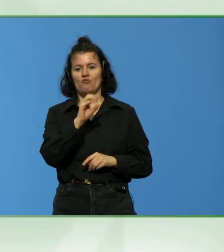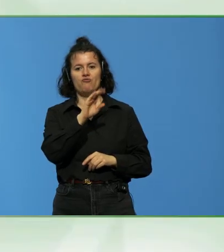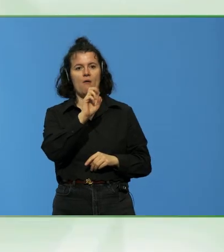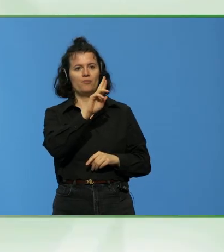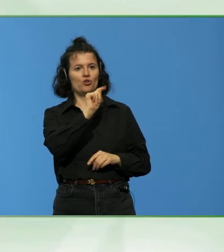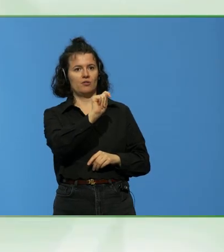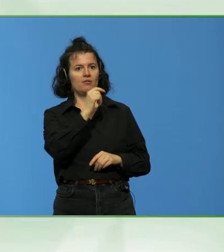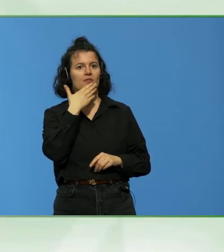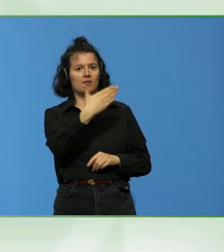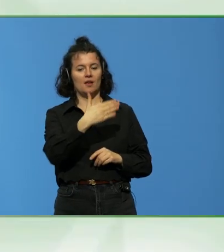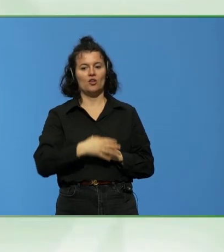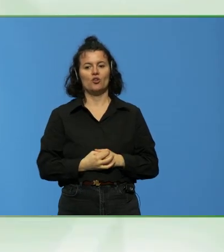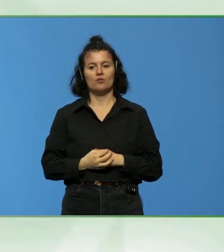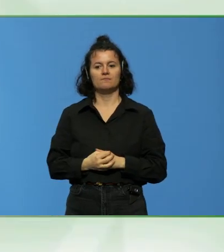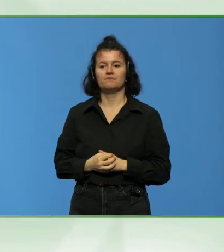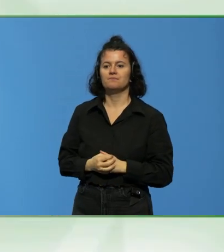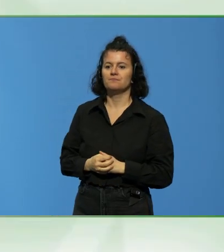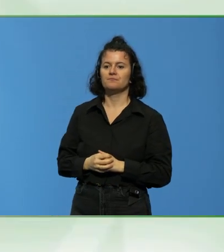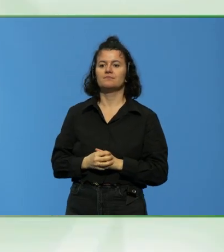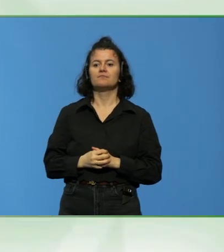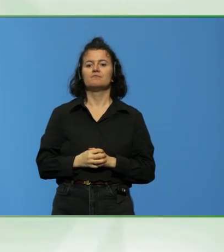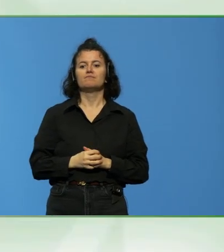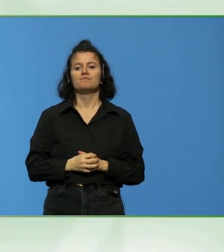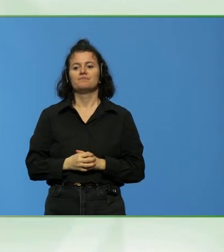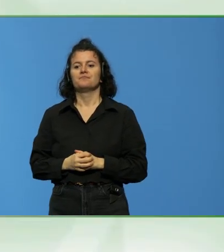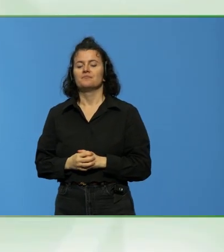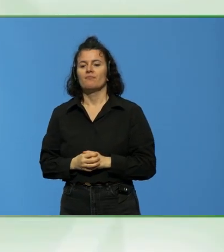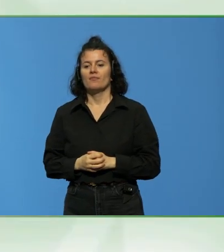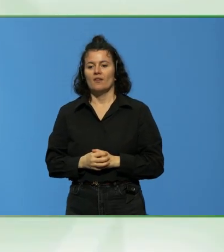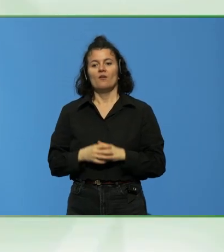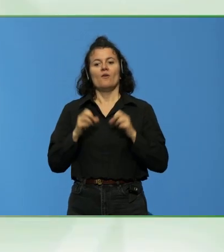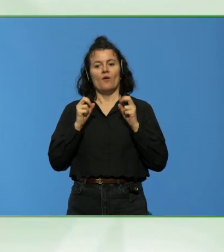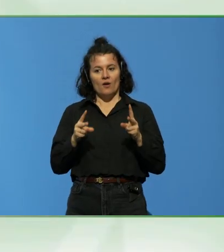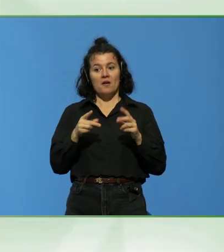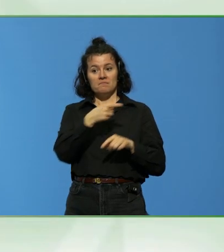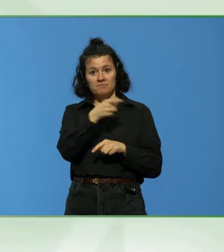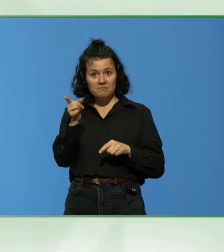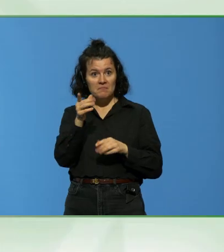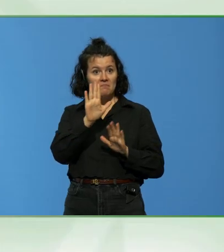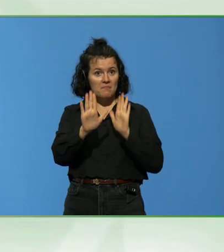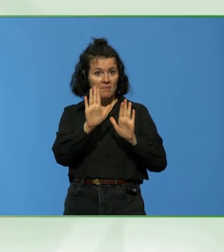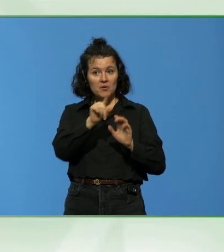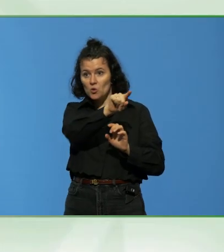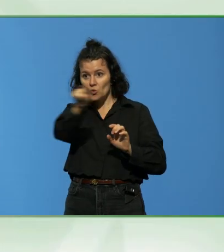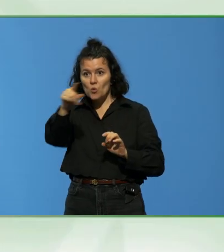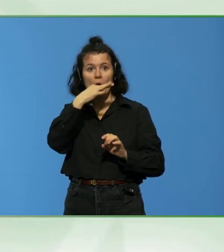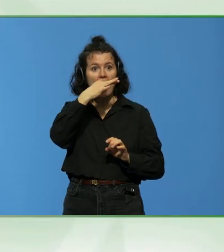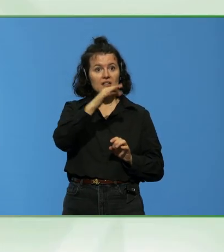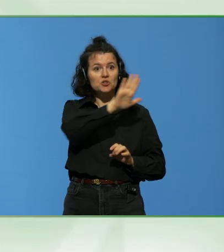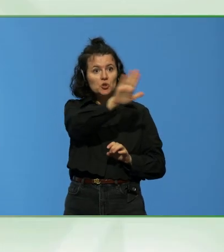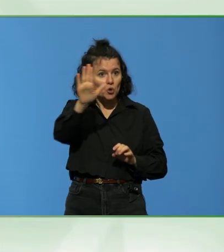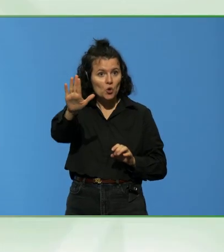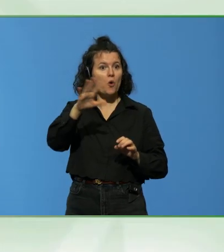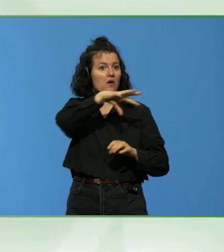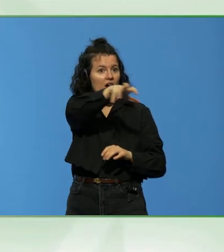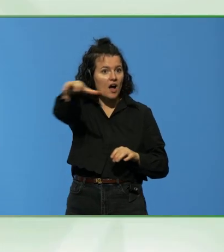countries that participate in the Eurovision Song Contest. Maybe send an email to your TV station to ask if they are making